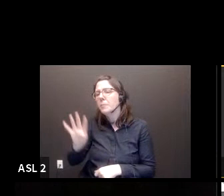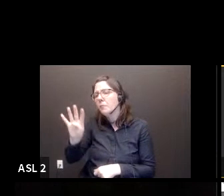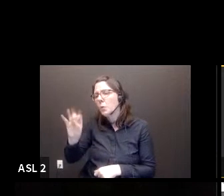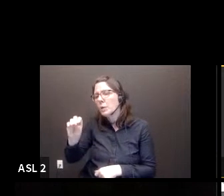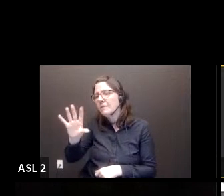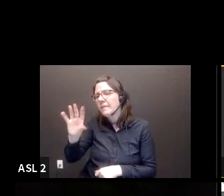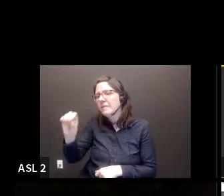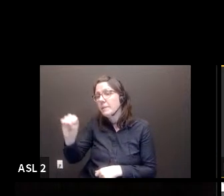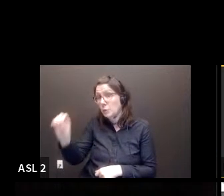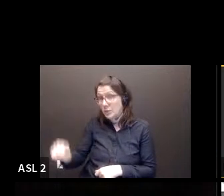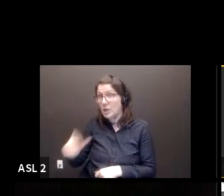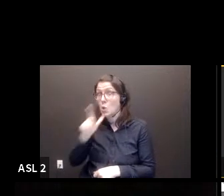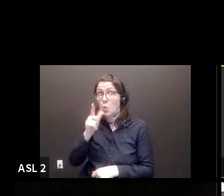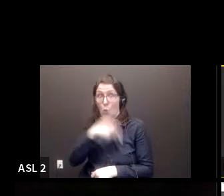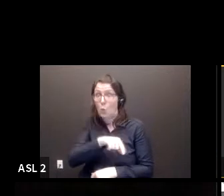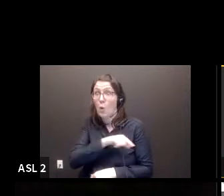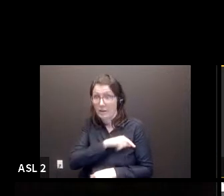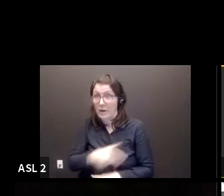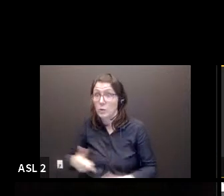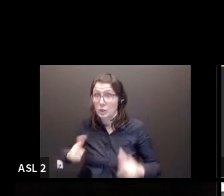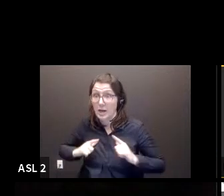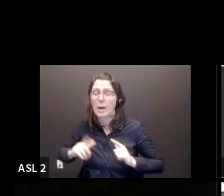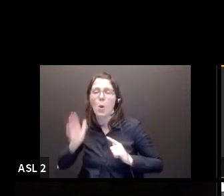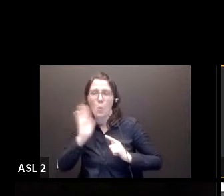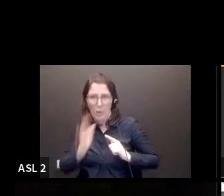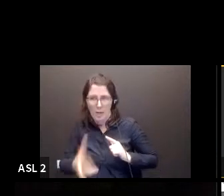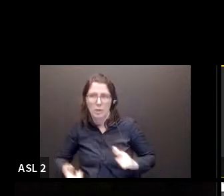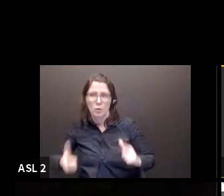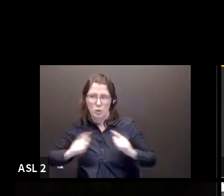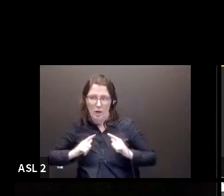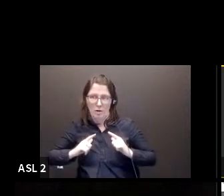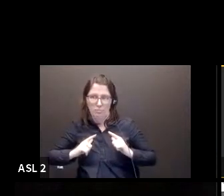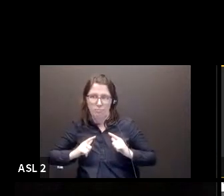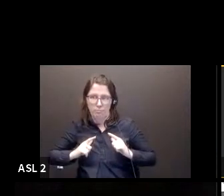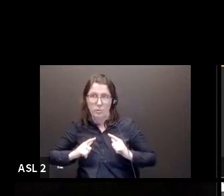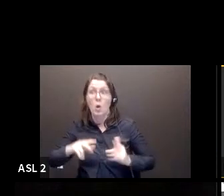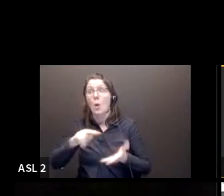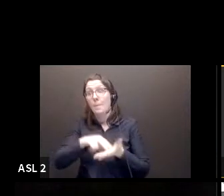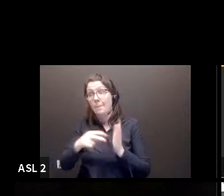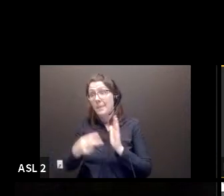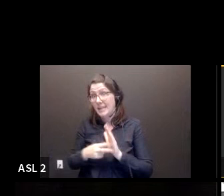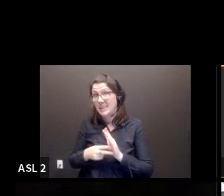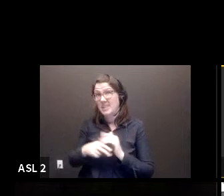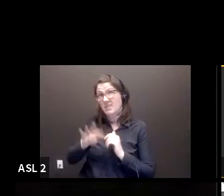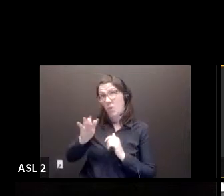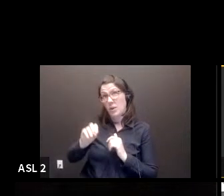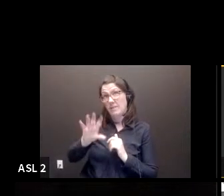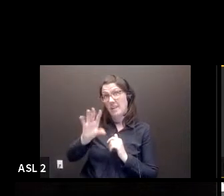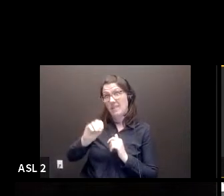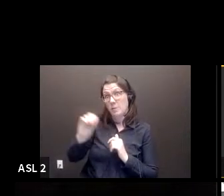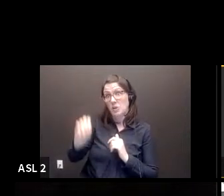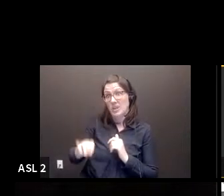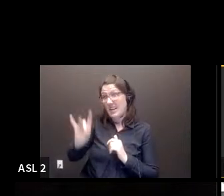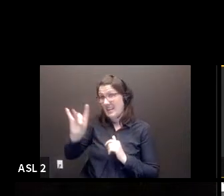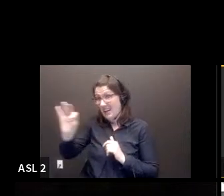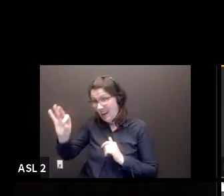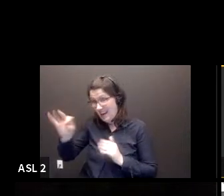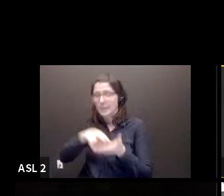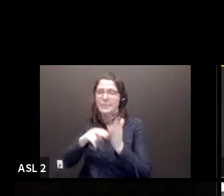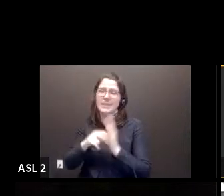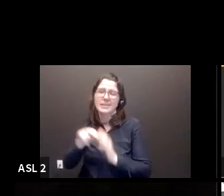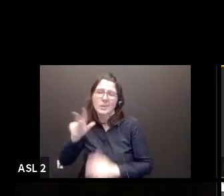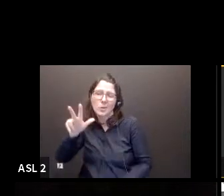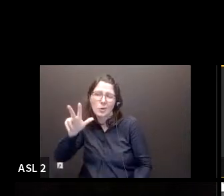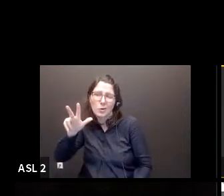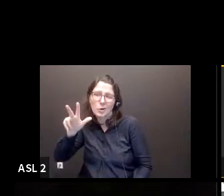those members that are eligible will retire so that puts us at a retirement attrition of between 35 and 45